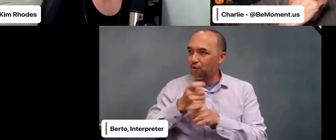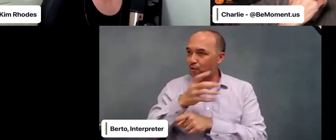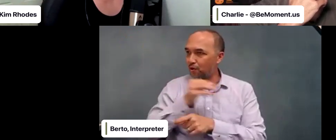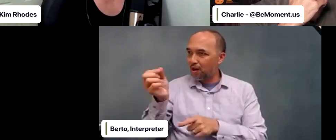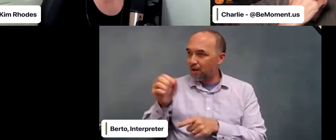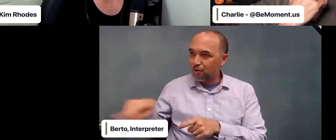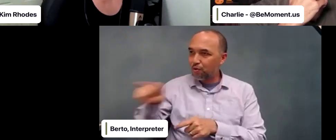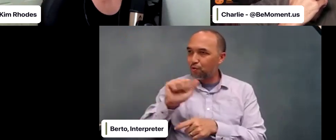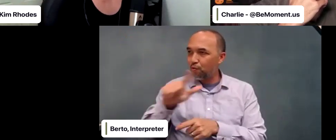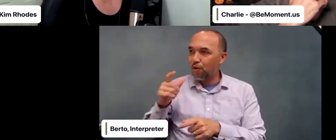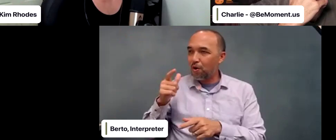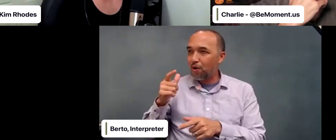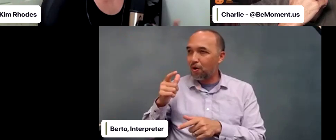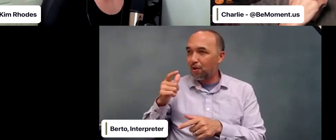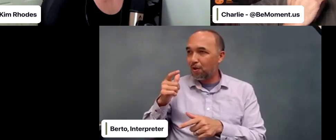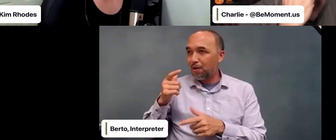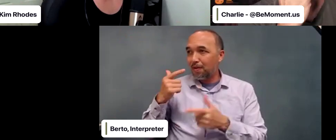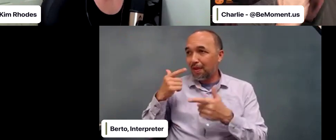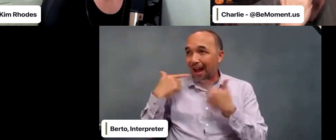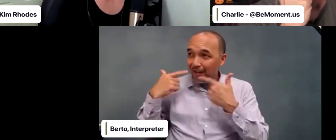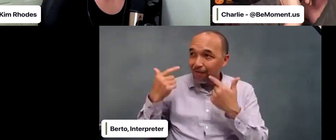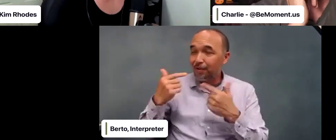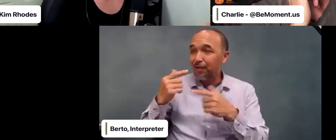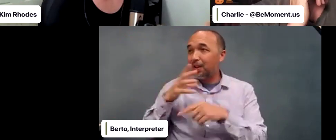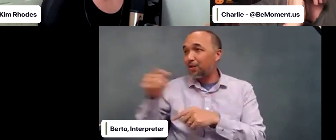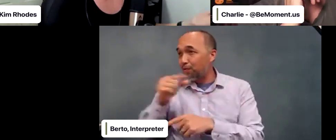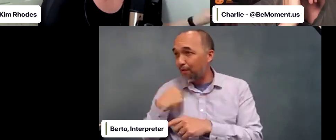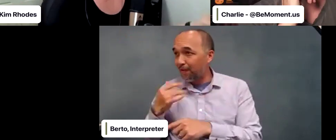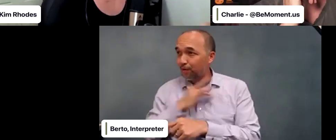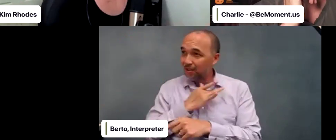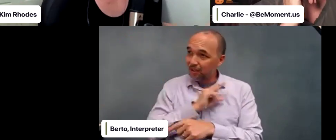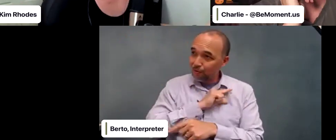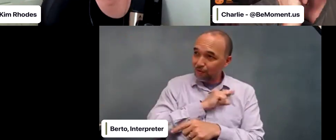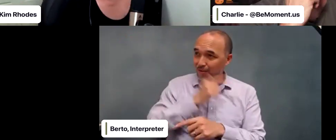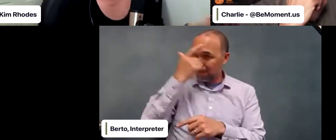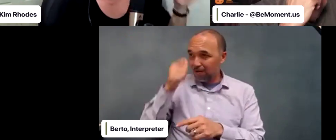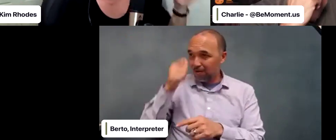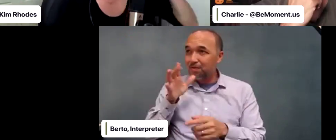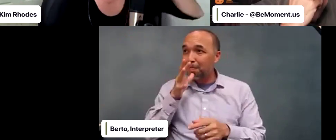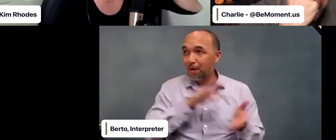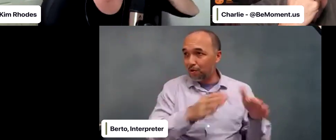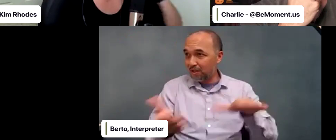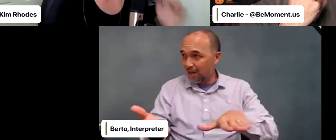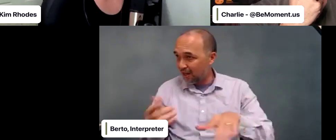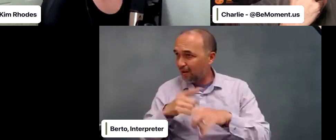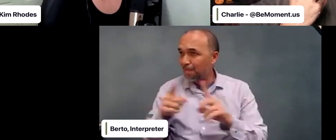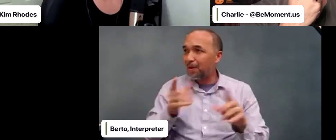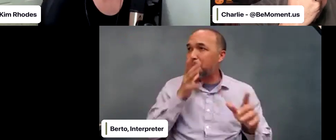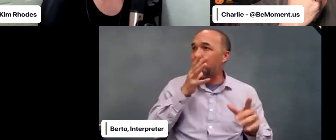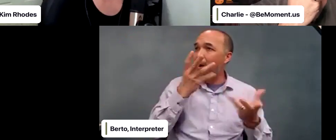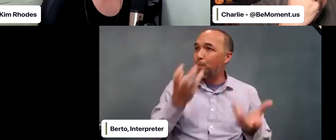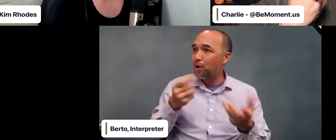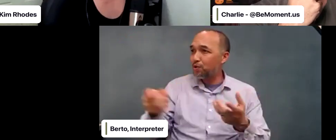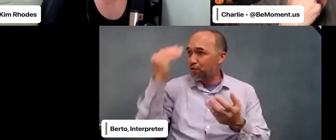and then you felt guilty because your mom was dying, but she wants you to know that actually helped, that this is an actual story thing that happened. Like, oh,